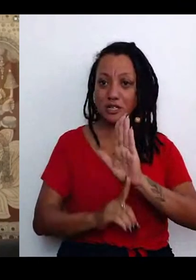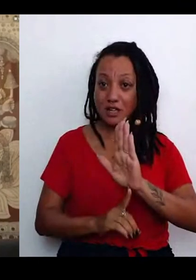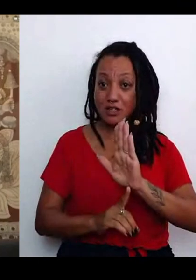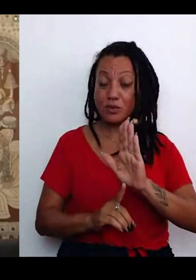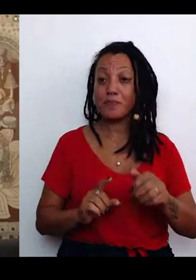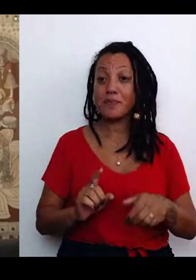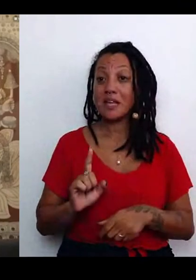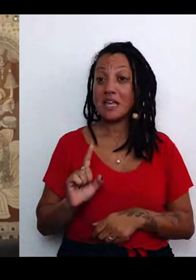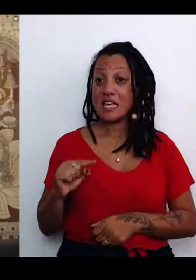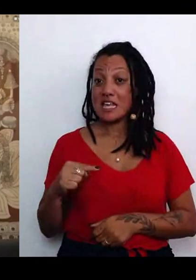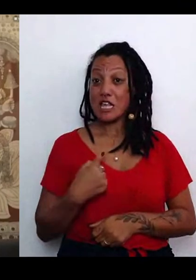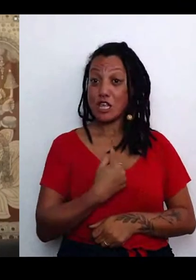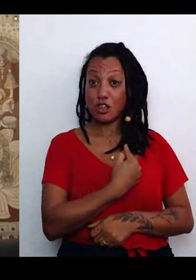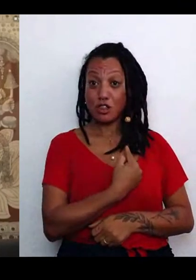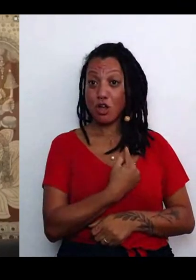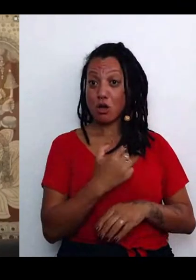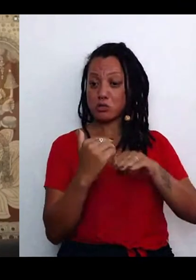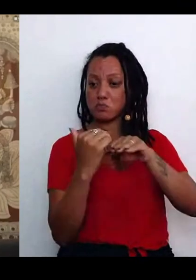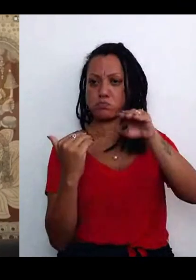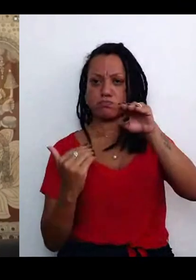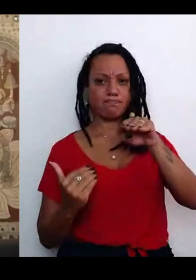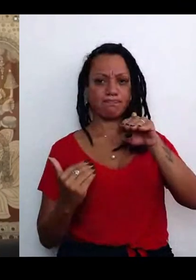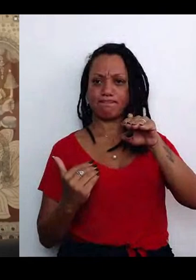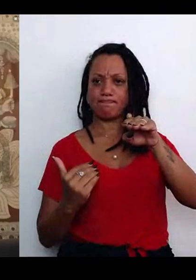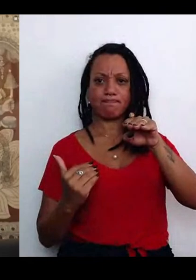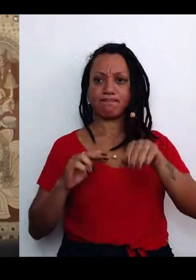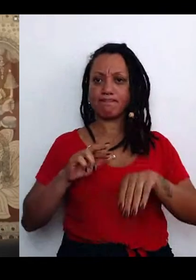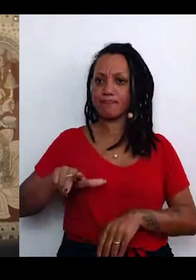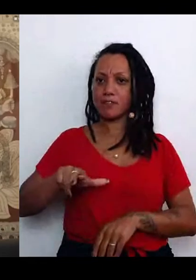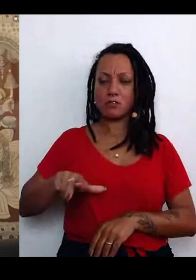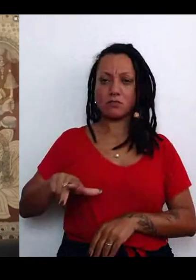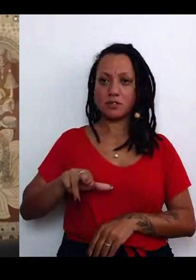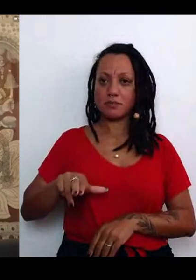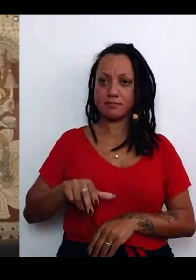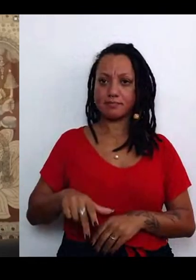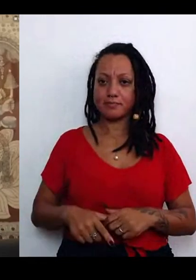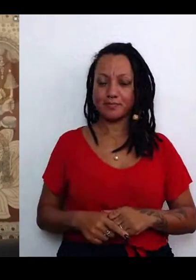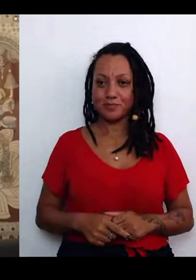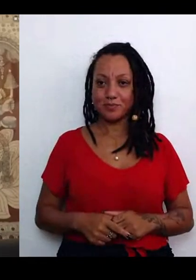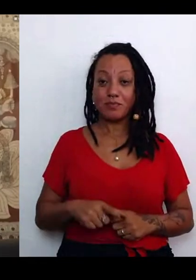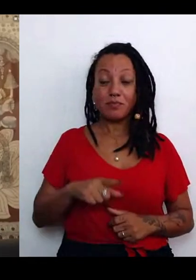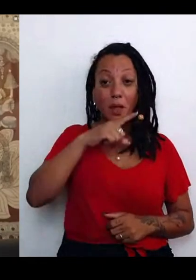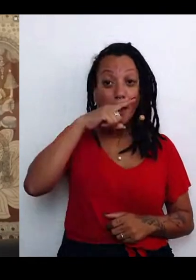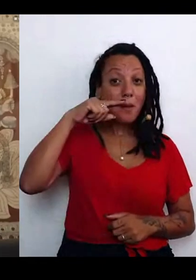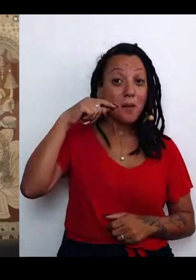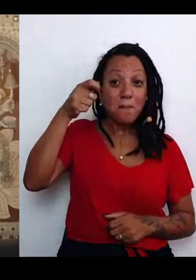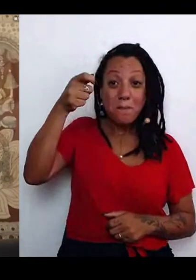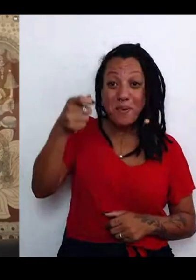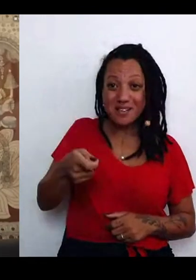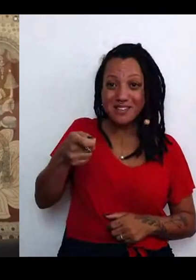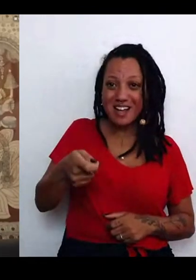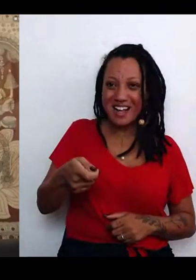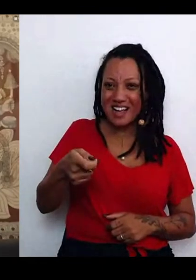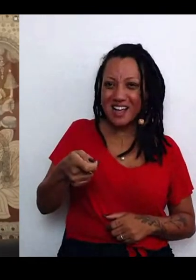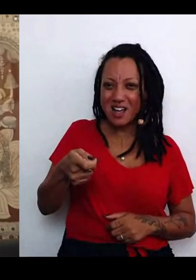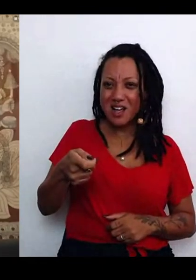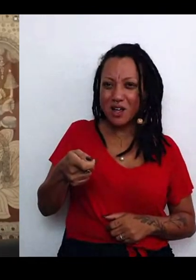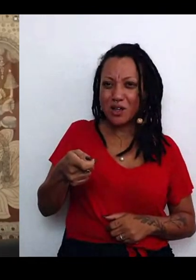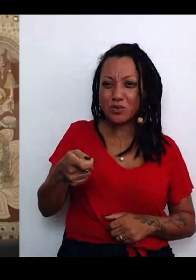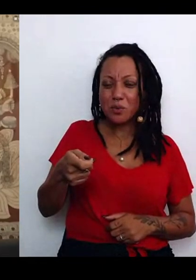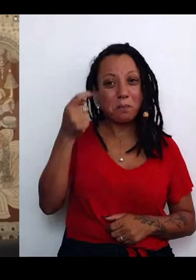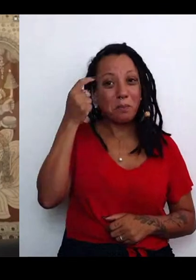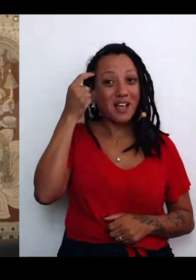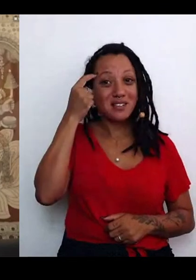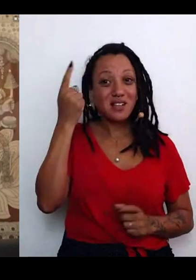all this was reduced to Zero by Clark capitalist patriarchy which reduced the Earth to a dead matter and women to uh passive